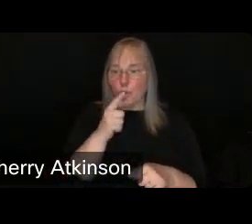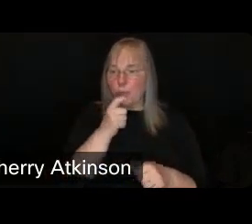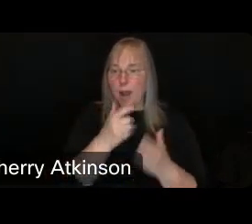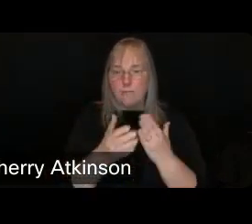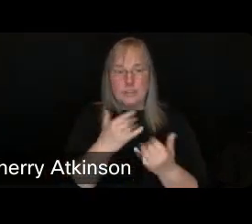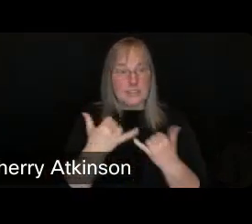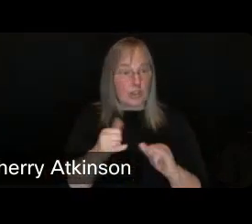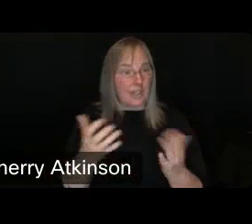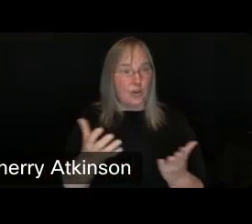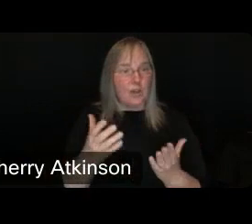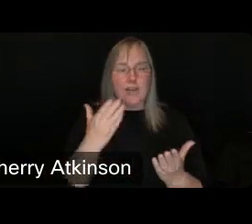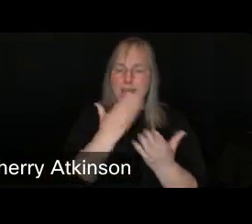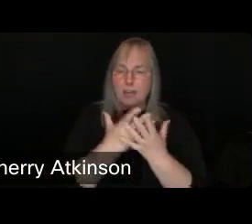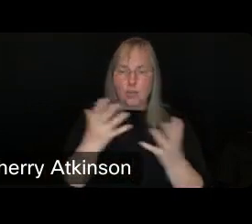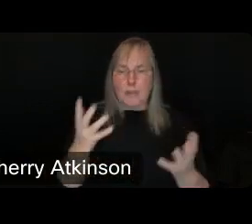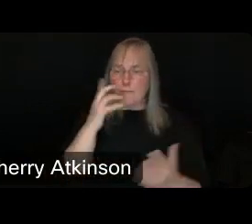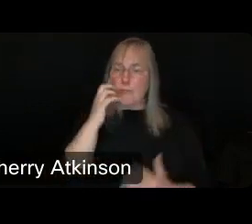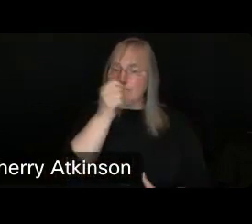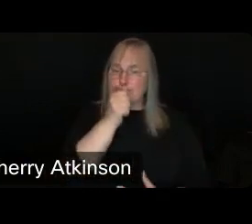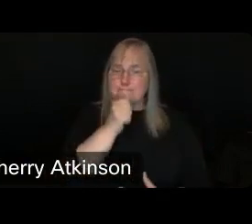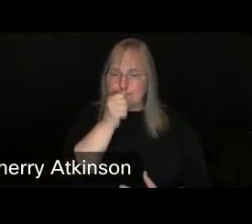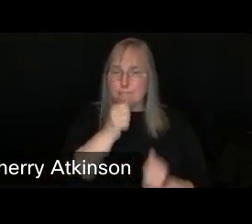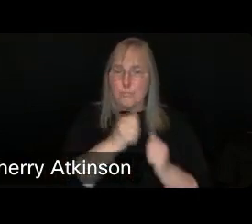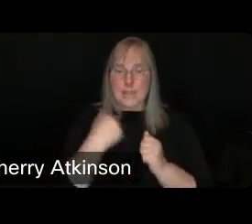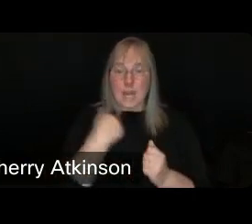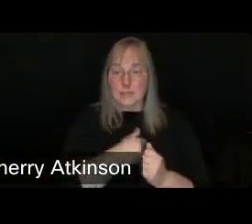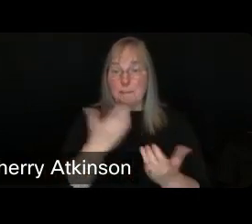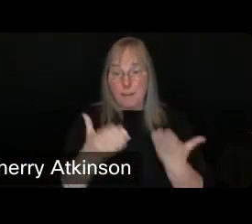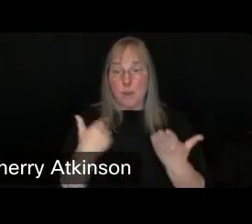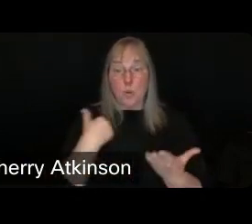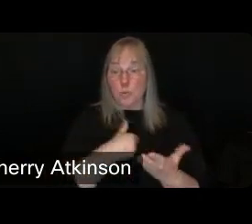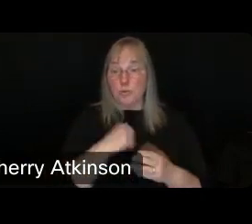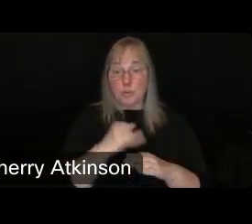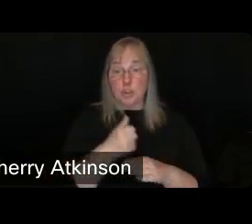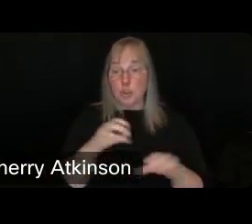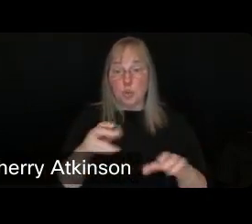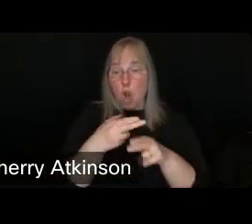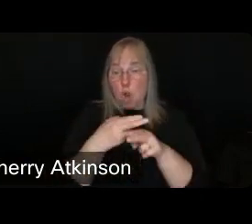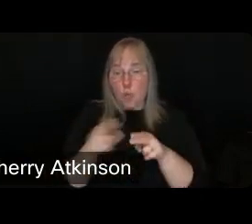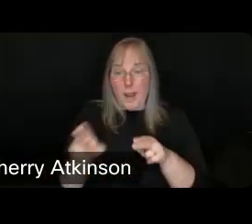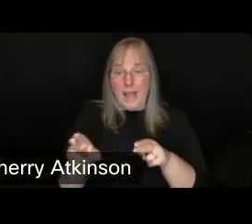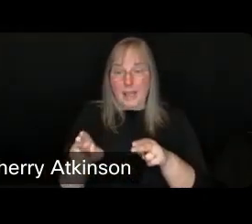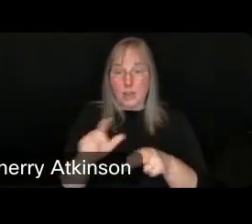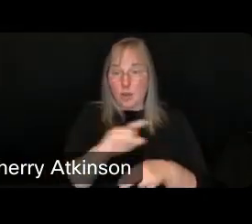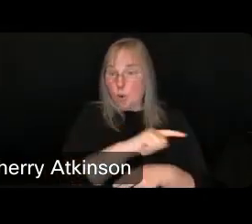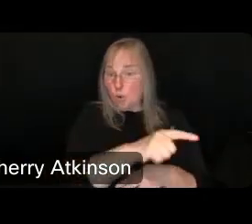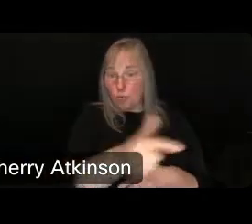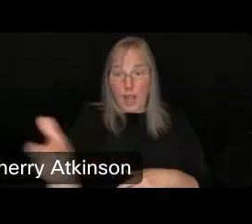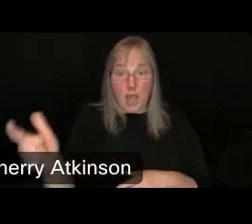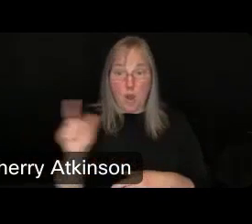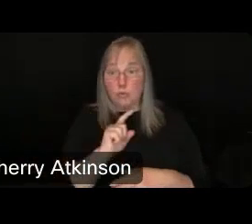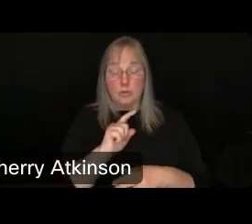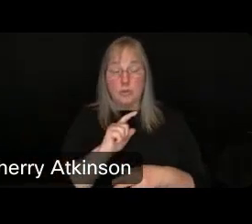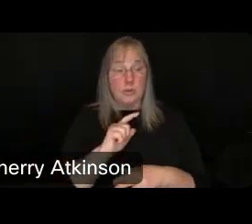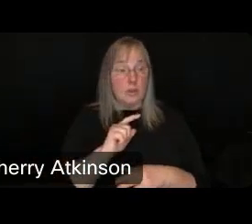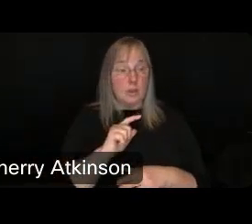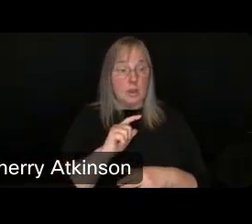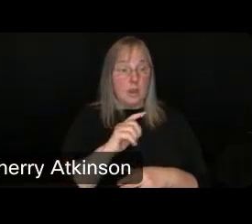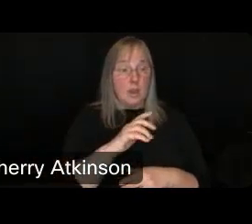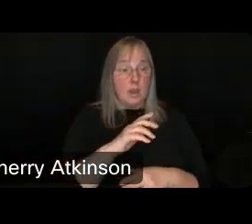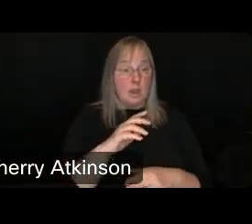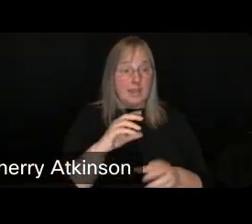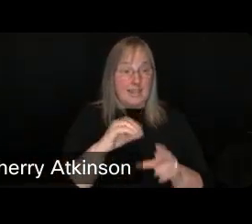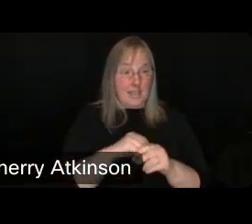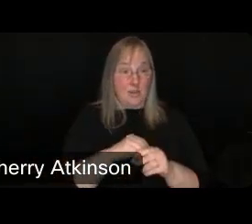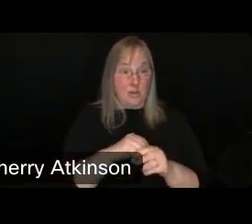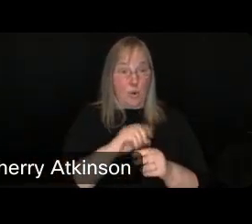for bearing with us. We may just do a quick going around the table in the order. So when